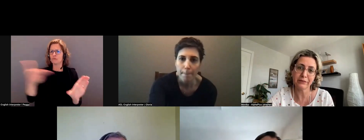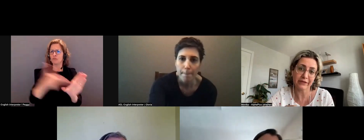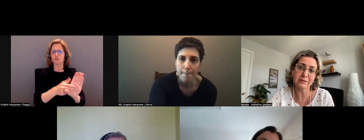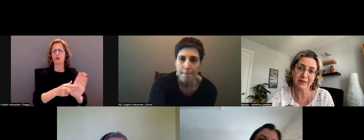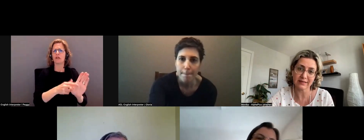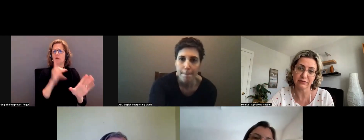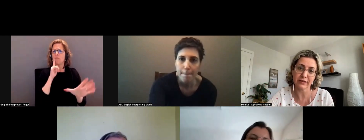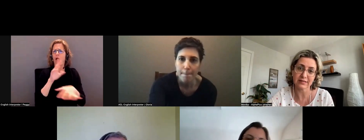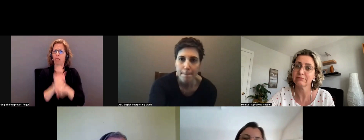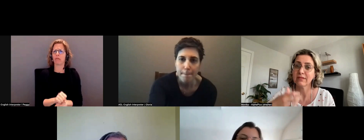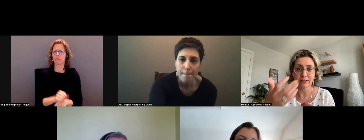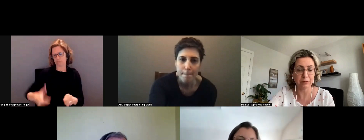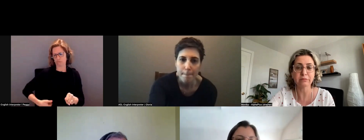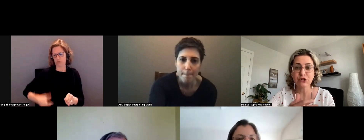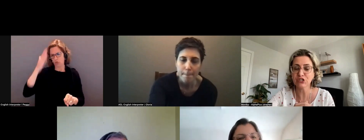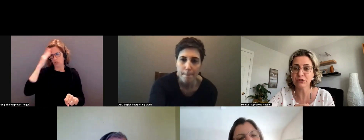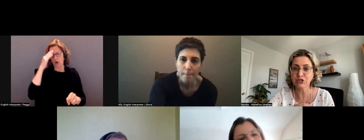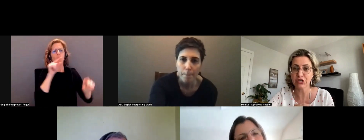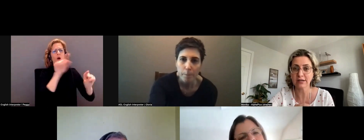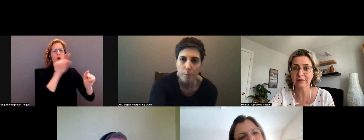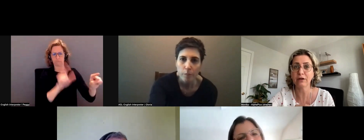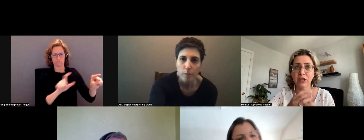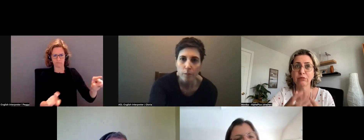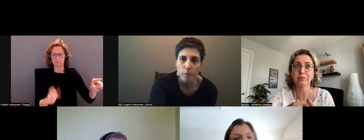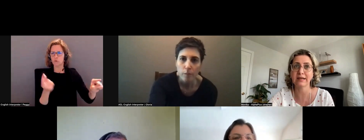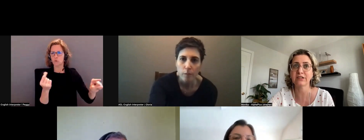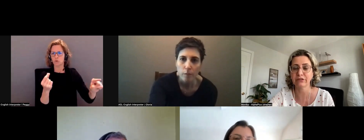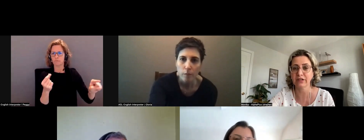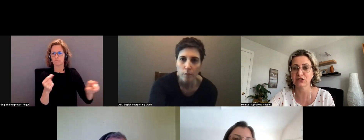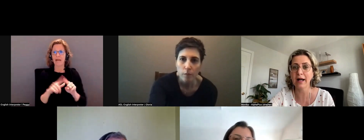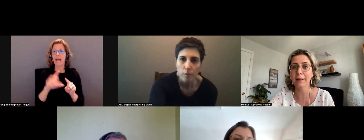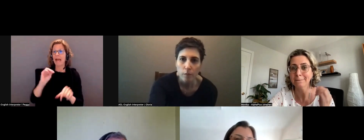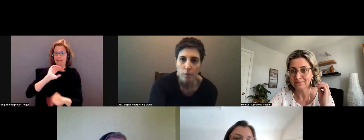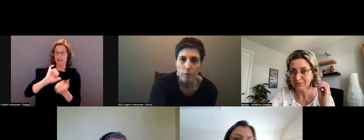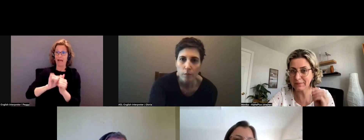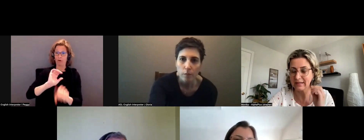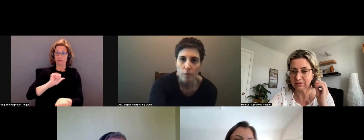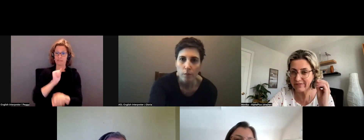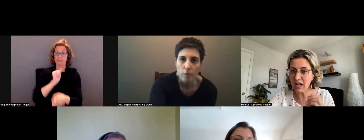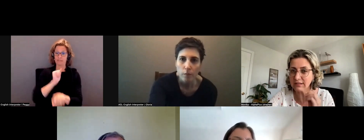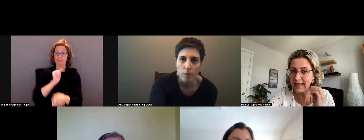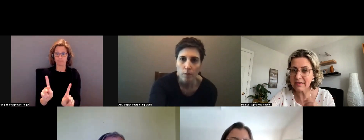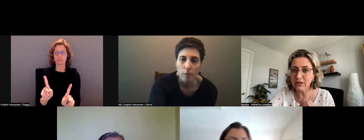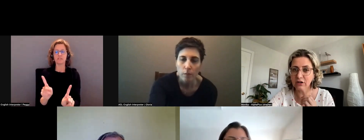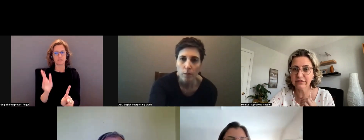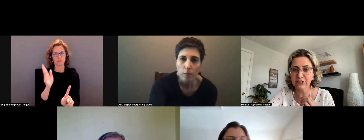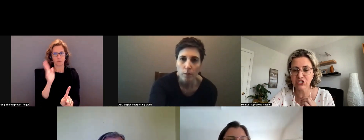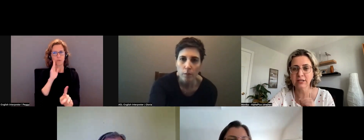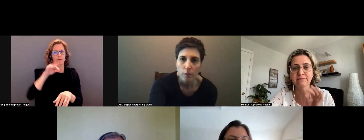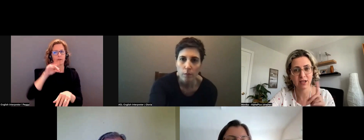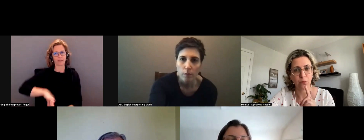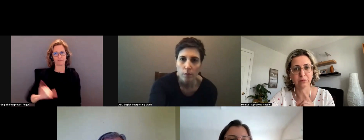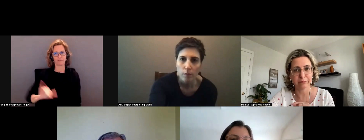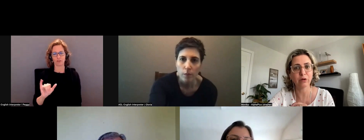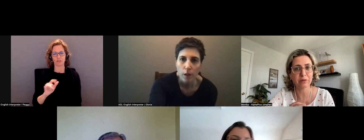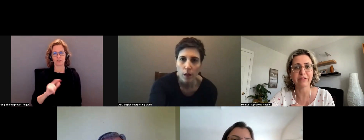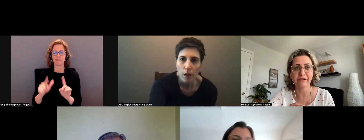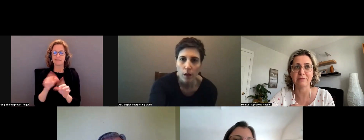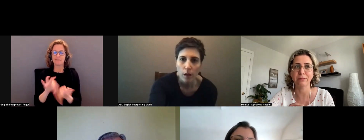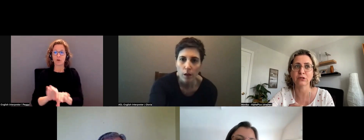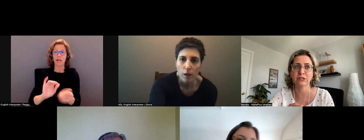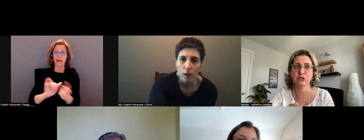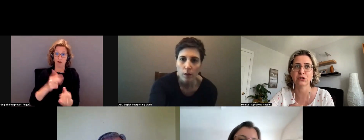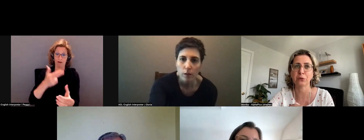a very big difference. The permissions we just talked about, they will make a difference as well, but that file naming convention will be